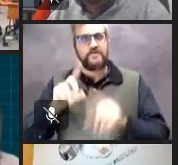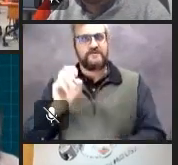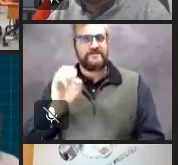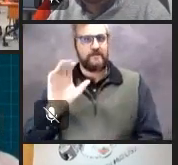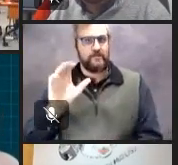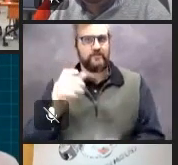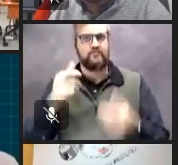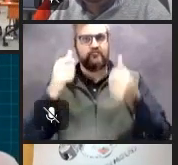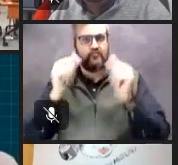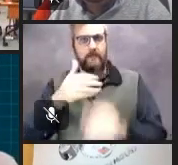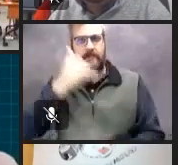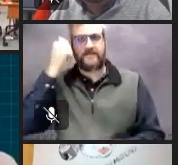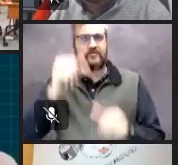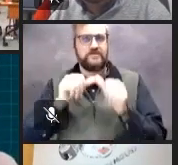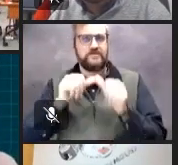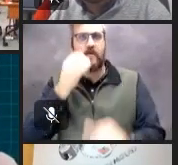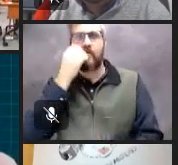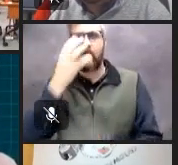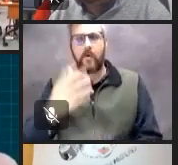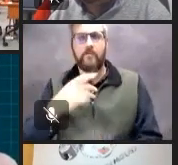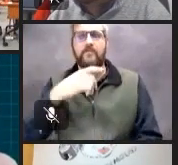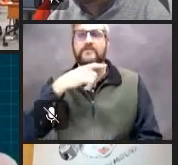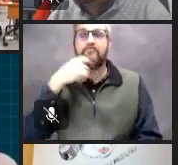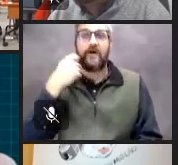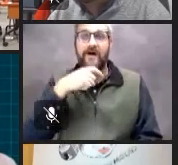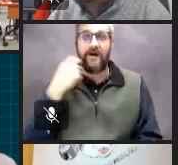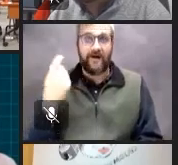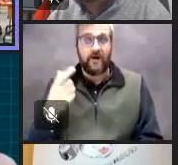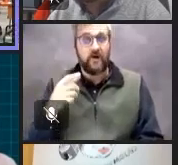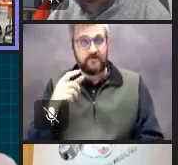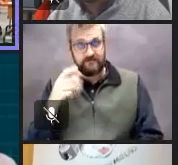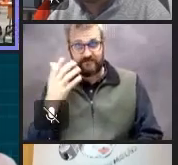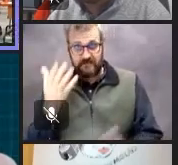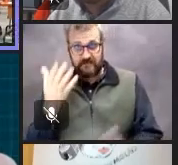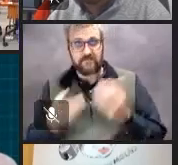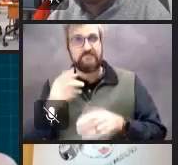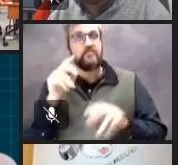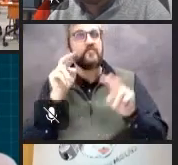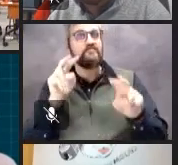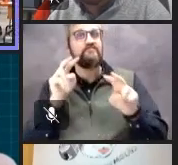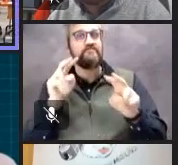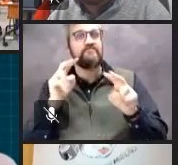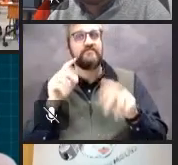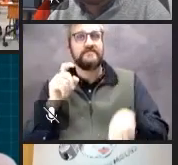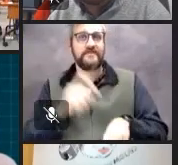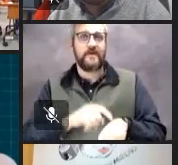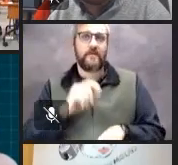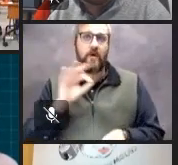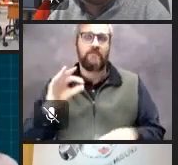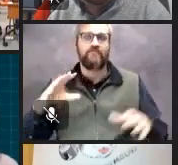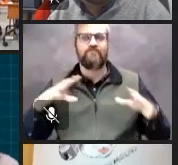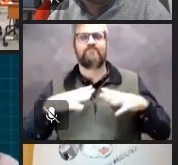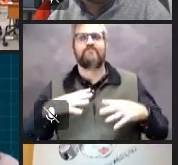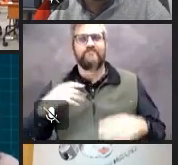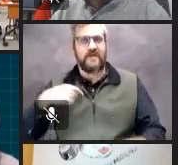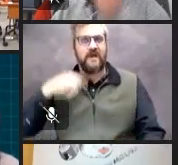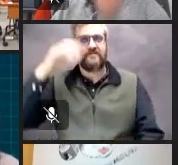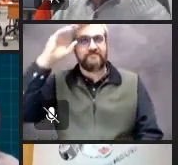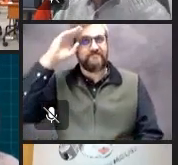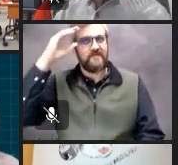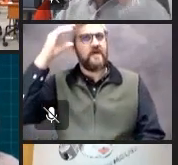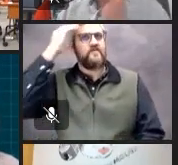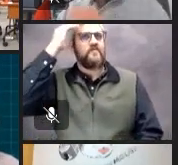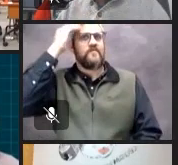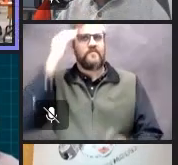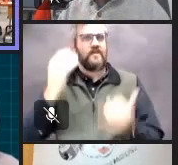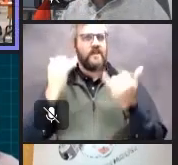to stay warm and dry and are looking forward to some time off. I know that this